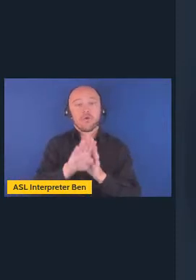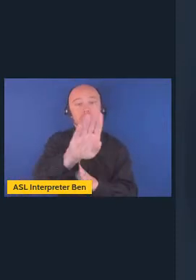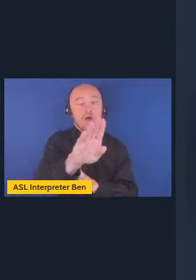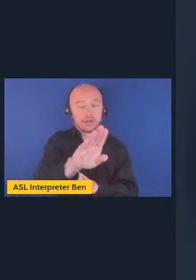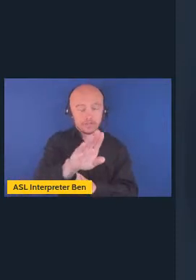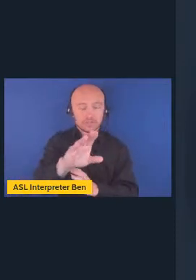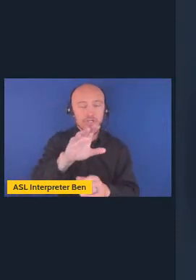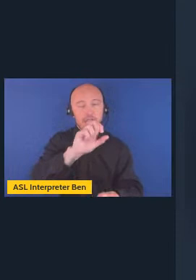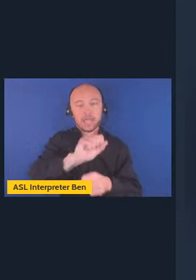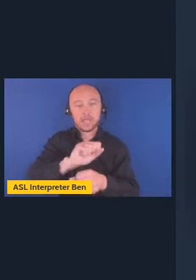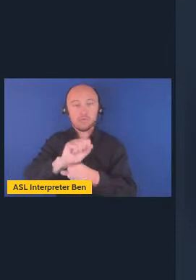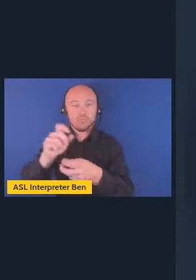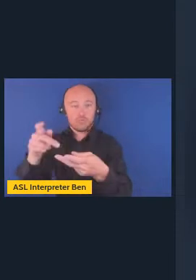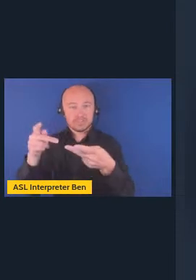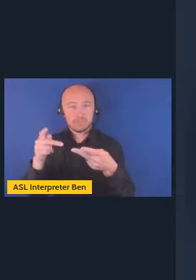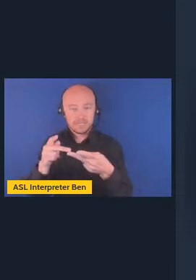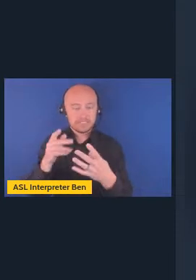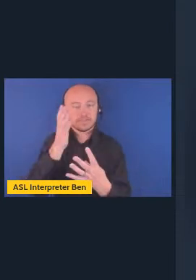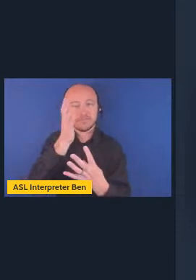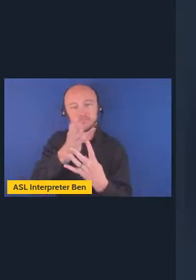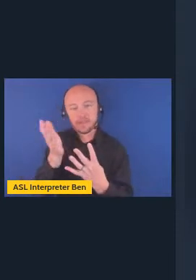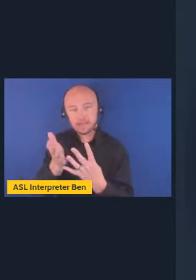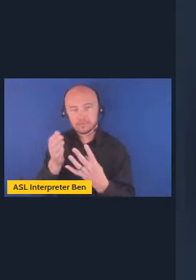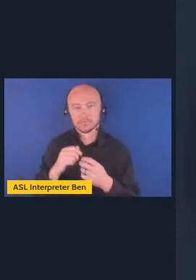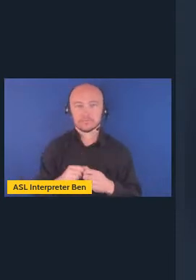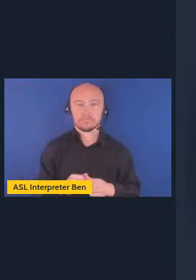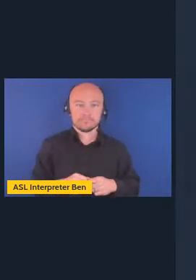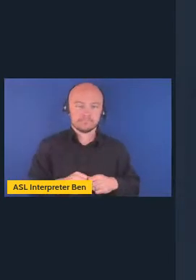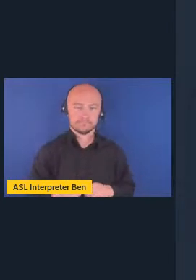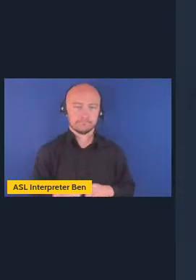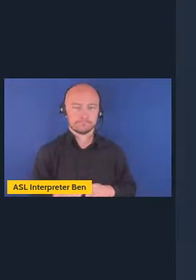for workspace files and settings.